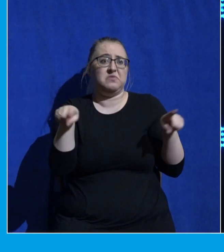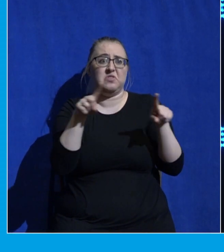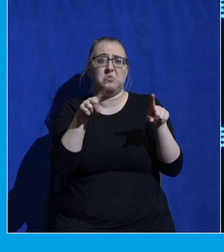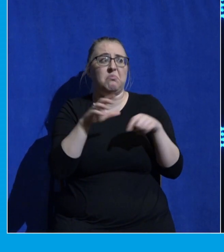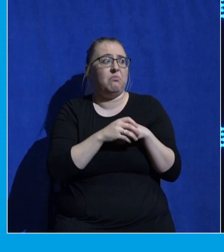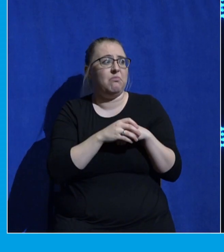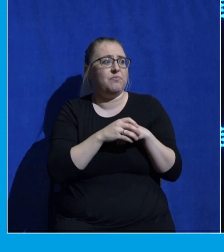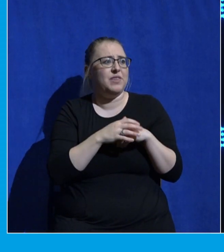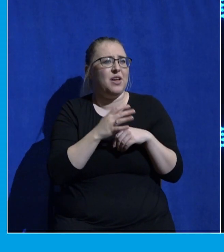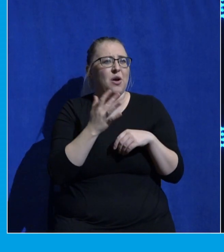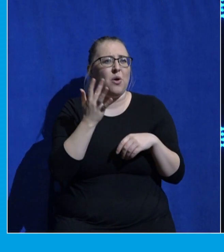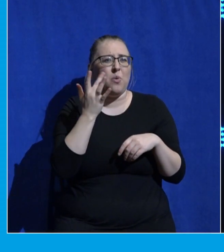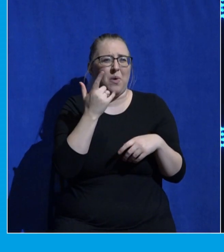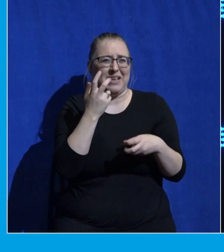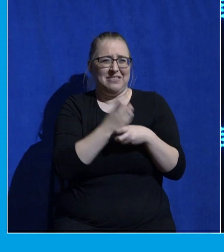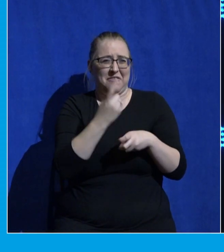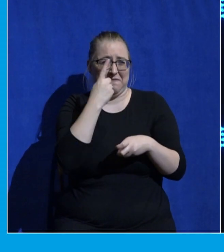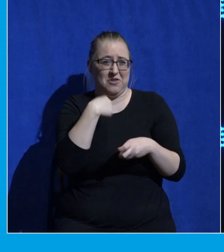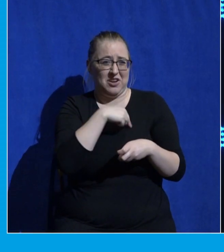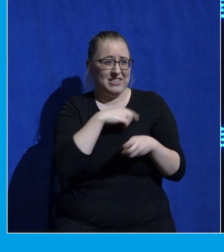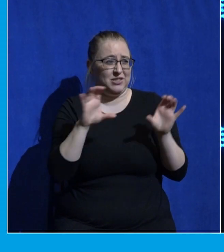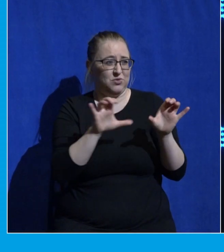Why is it so hard for us to do that?